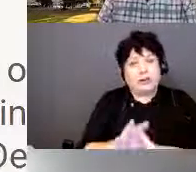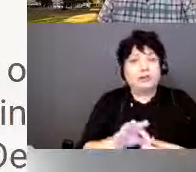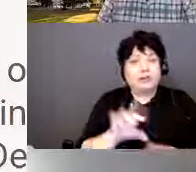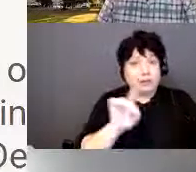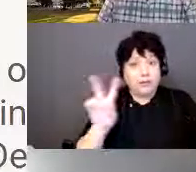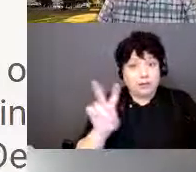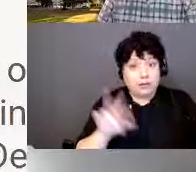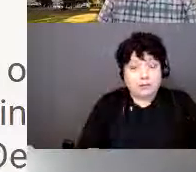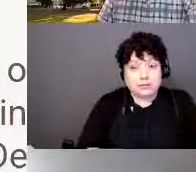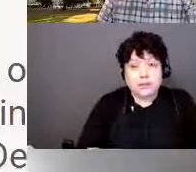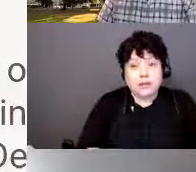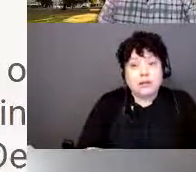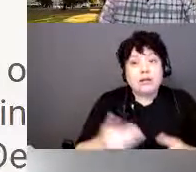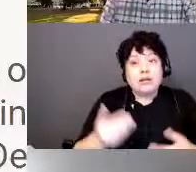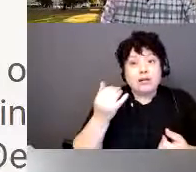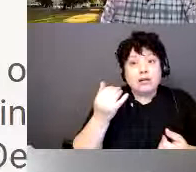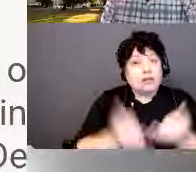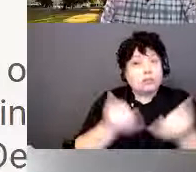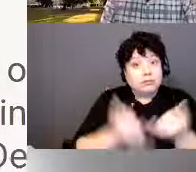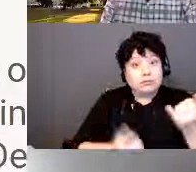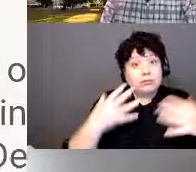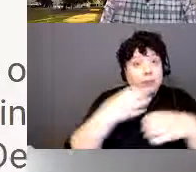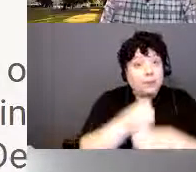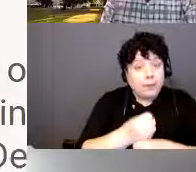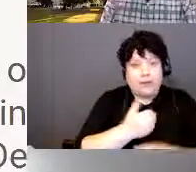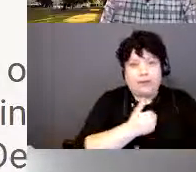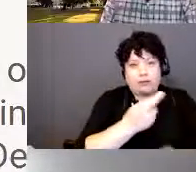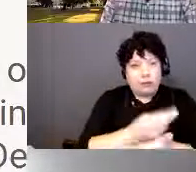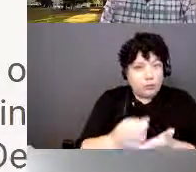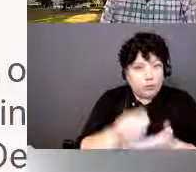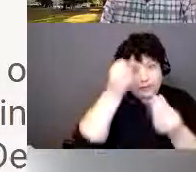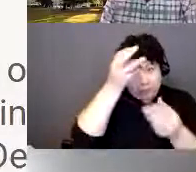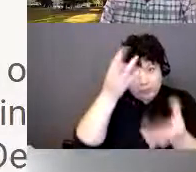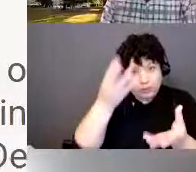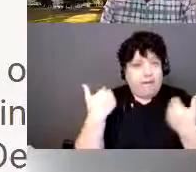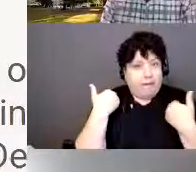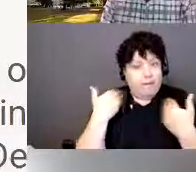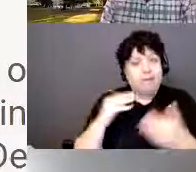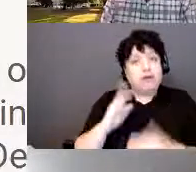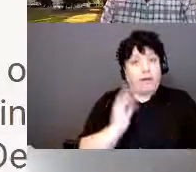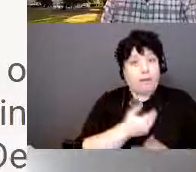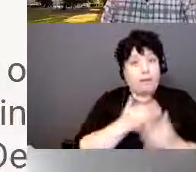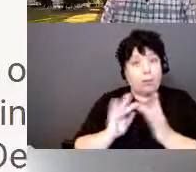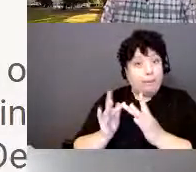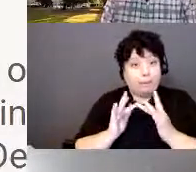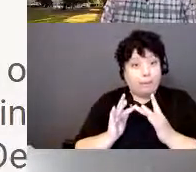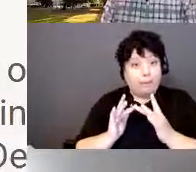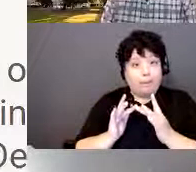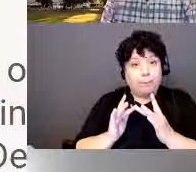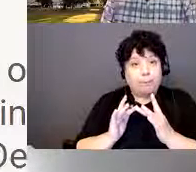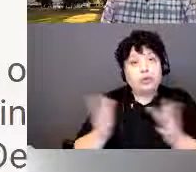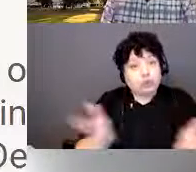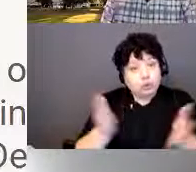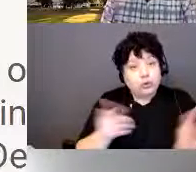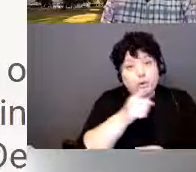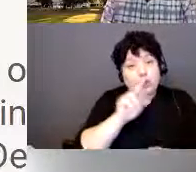Just to wrap up, we do have a number of resources and information on our website that people can access. So I encourage you to